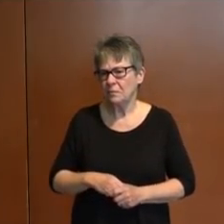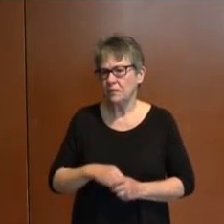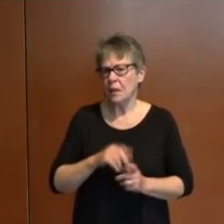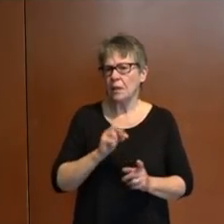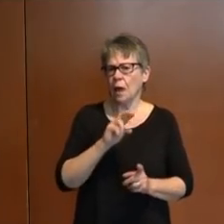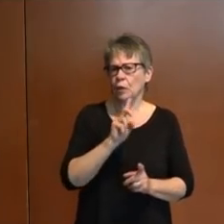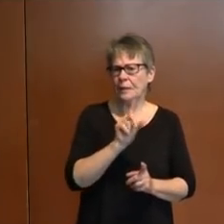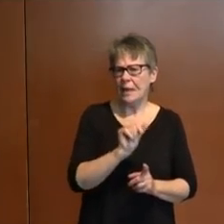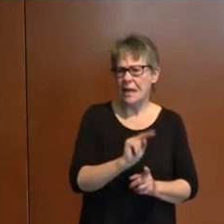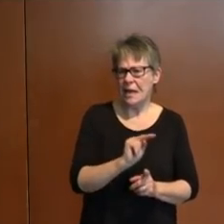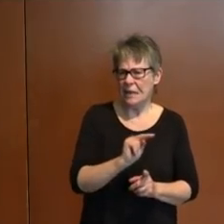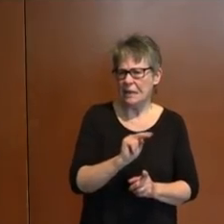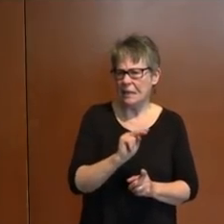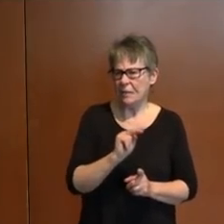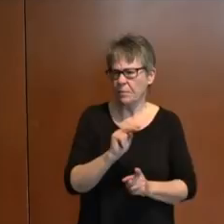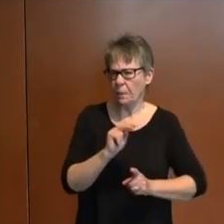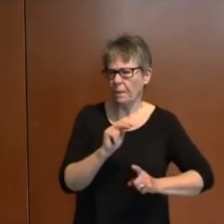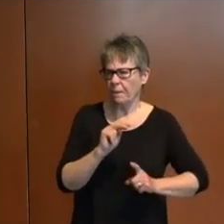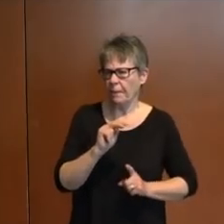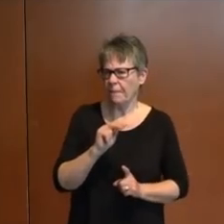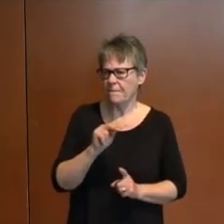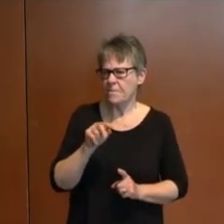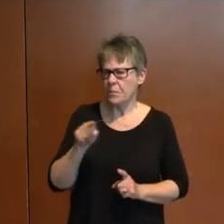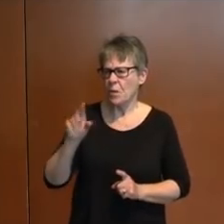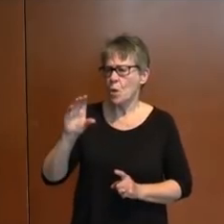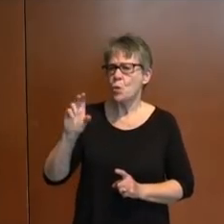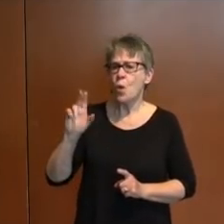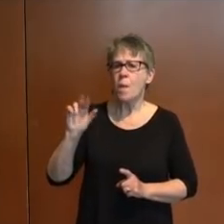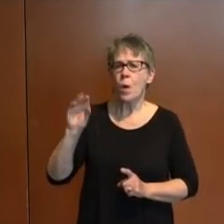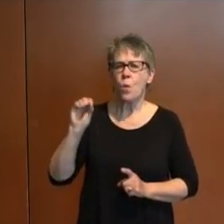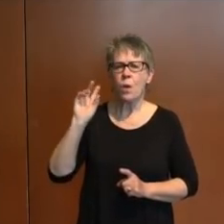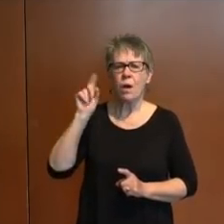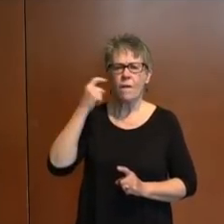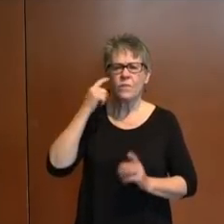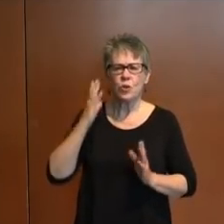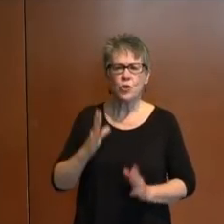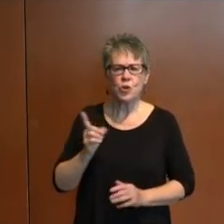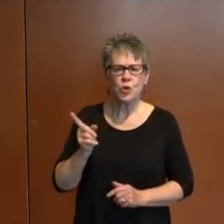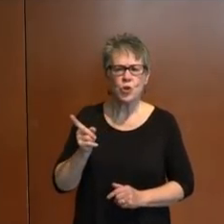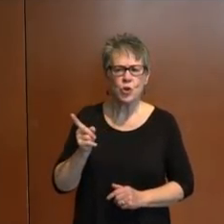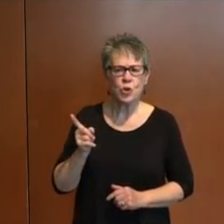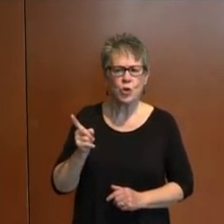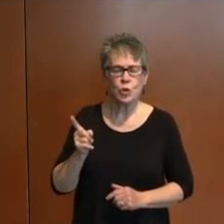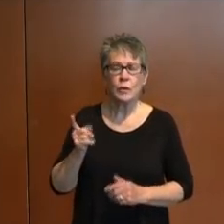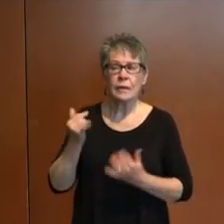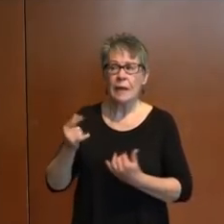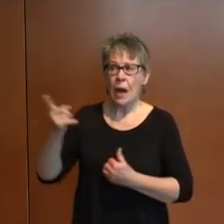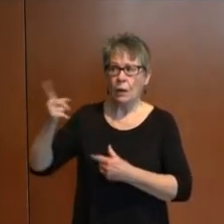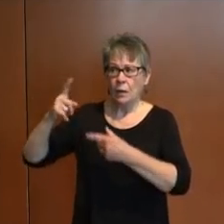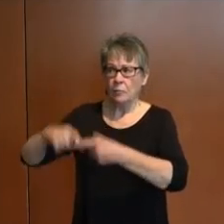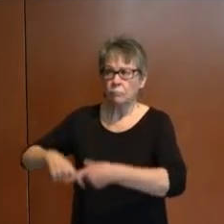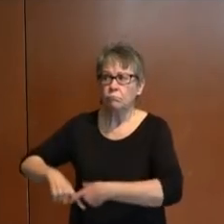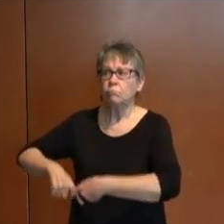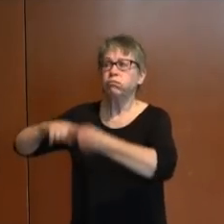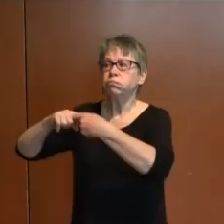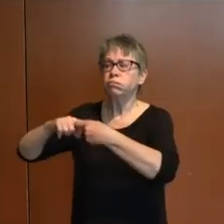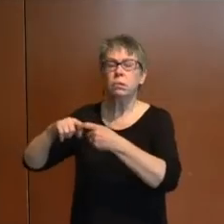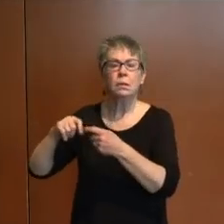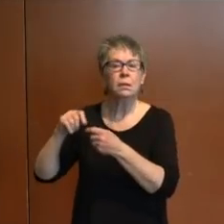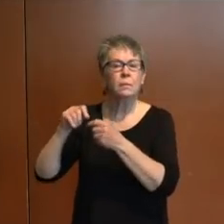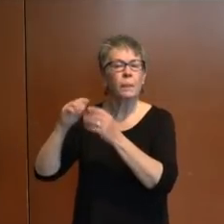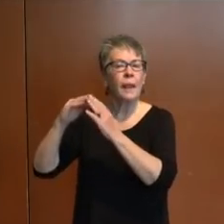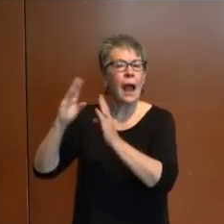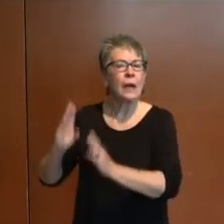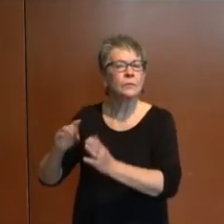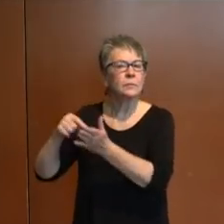York. Senate President Stephen Sweeney has asked for a similar measure here in the state. All you've announced so far